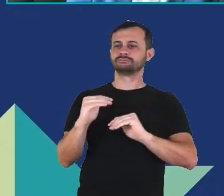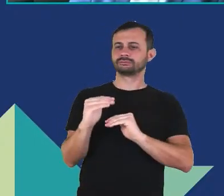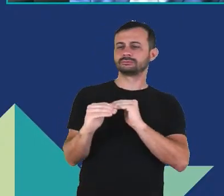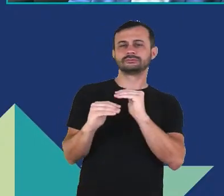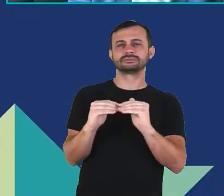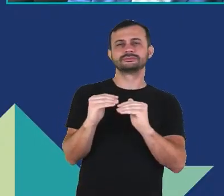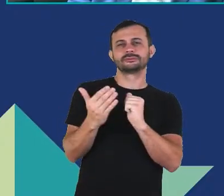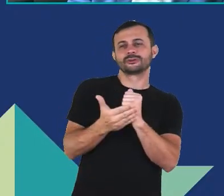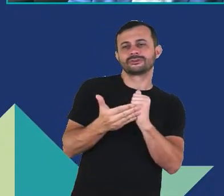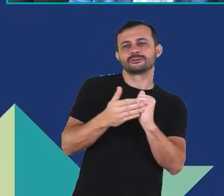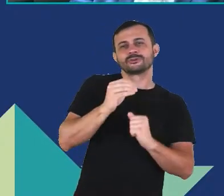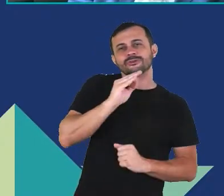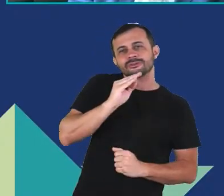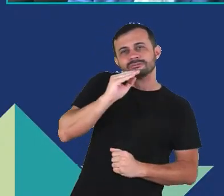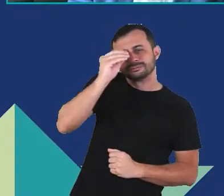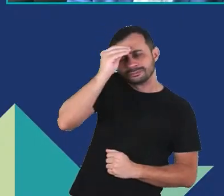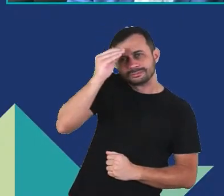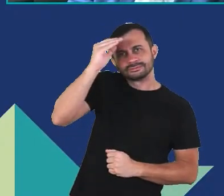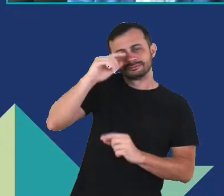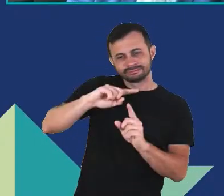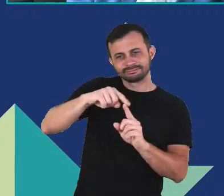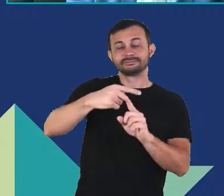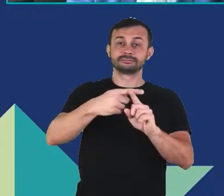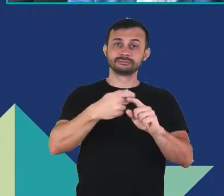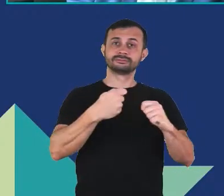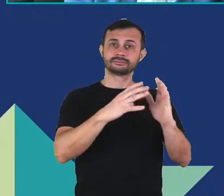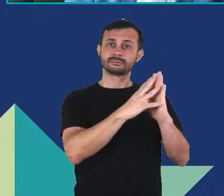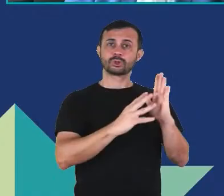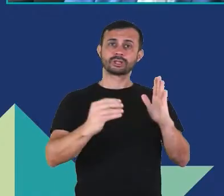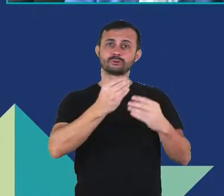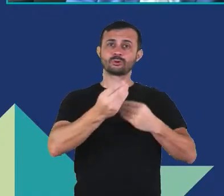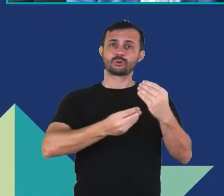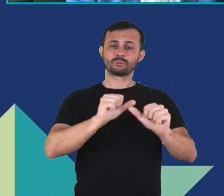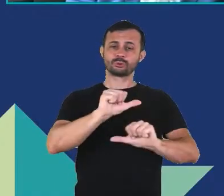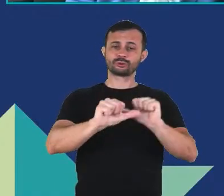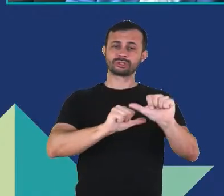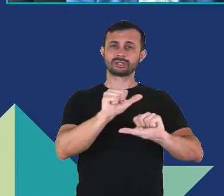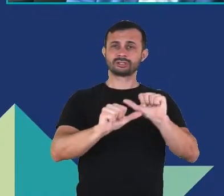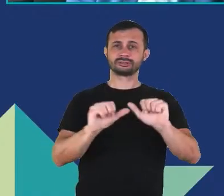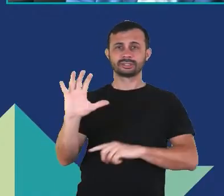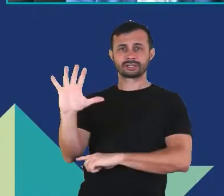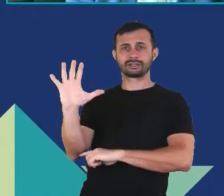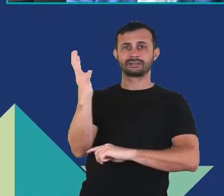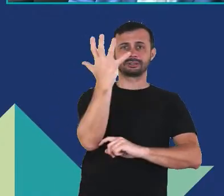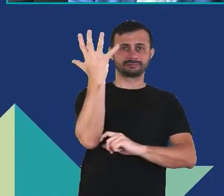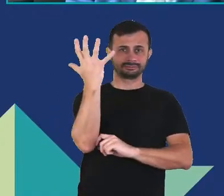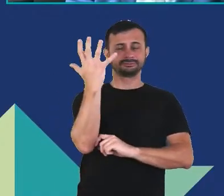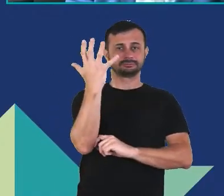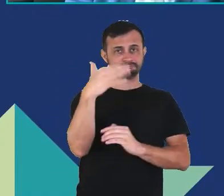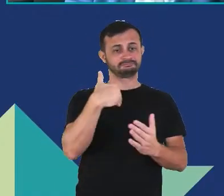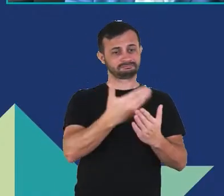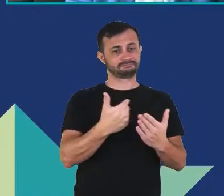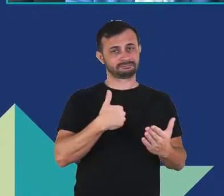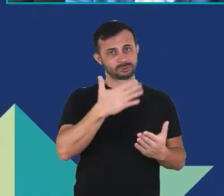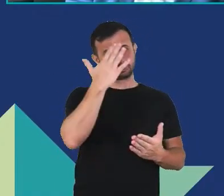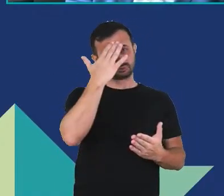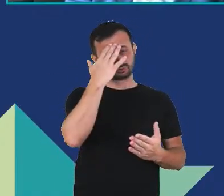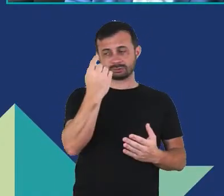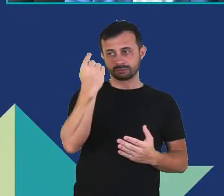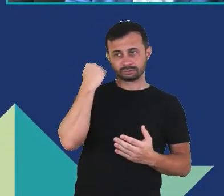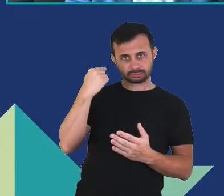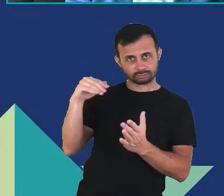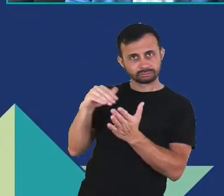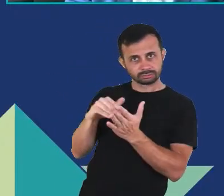the climate change models with caution because, to my knowledge, the last I checked, there were about 16 climate